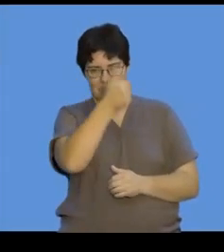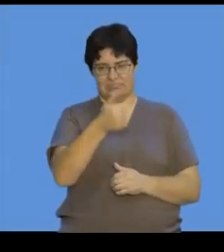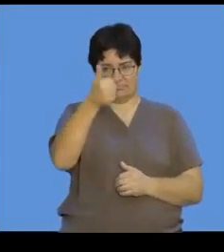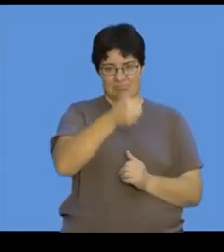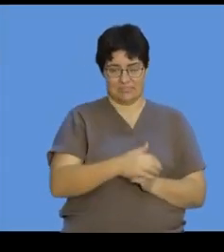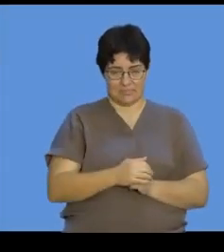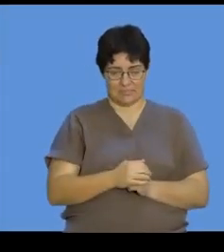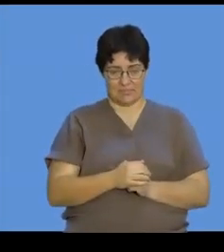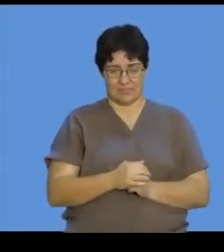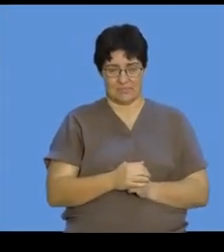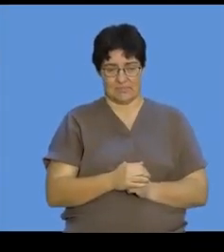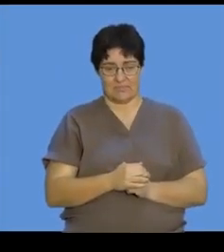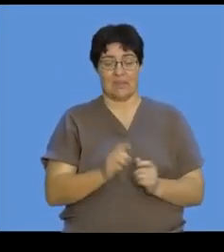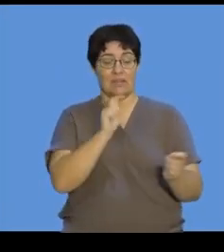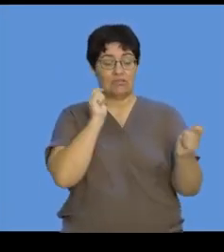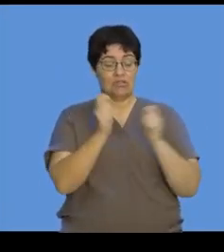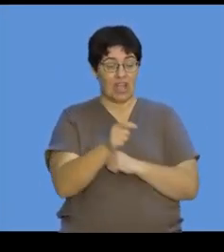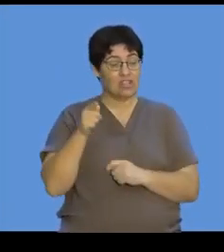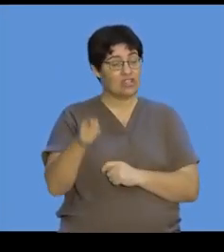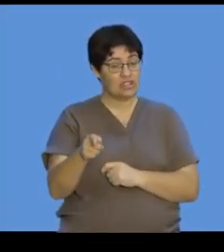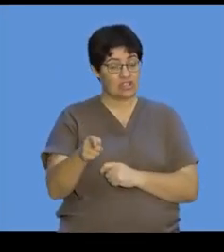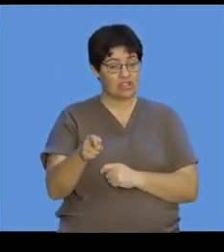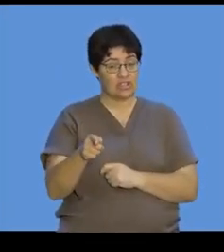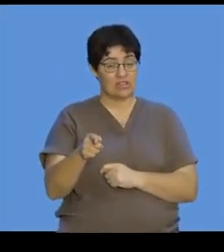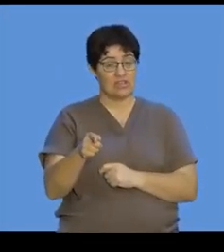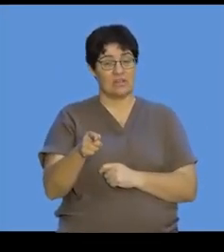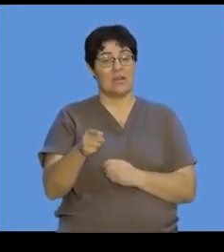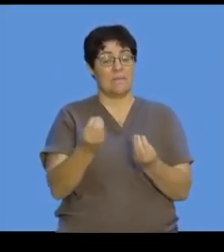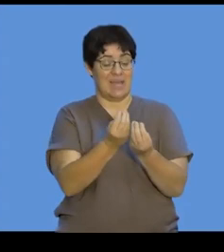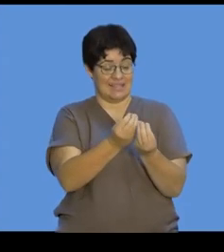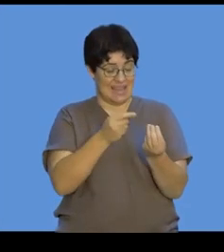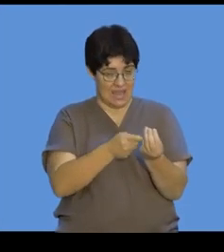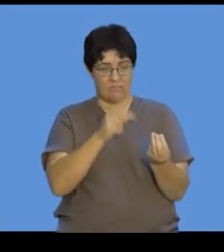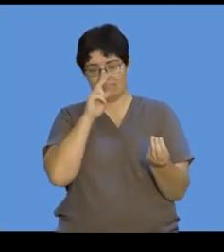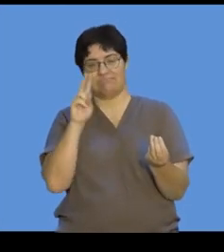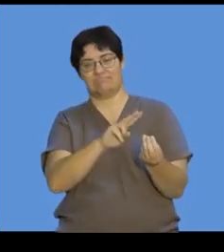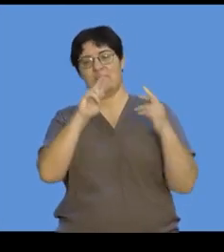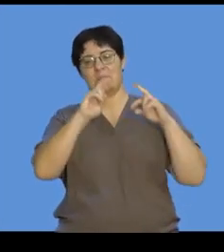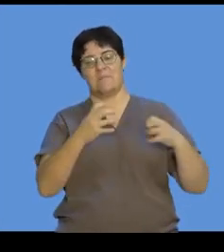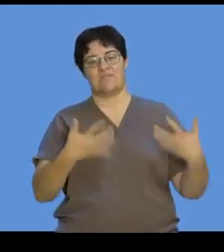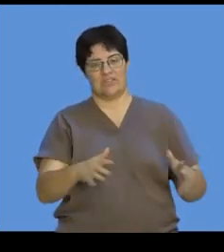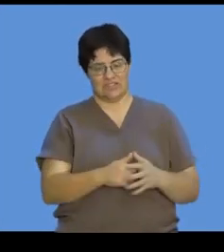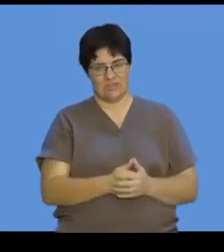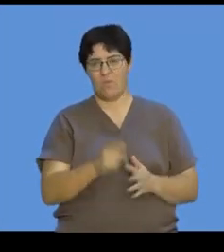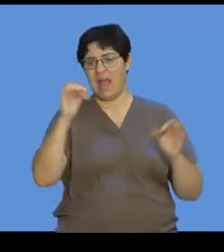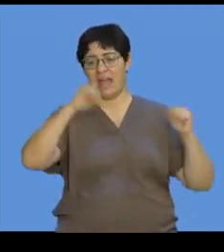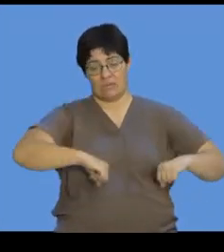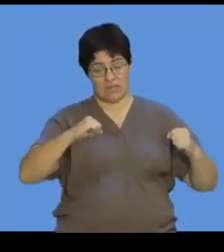the change in the state of matter is something that we've managed to look into, and we agreed that when we heat